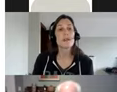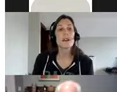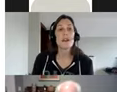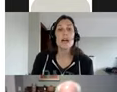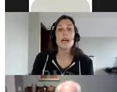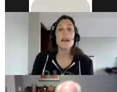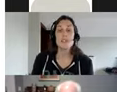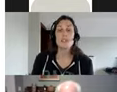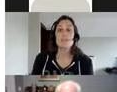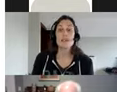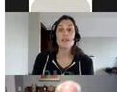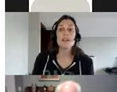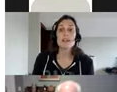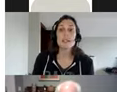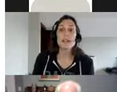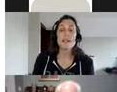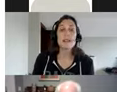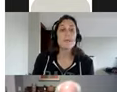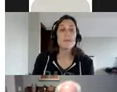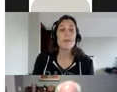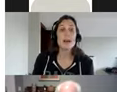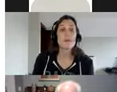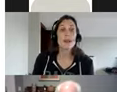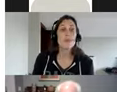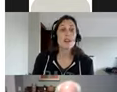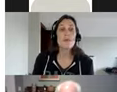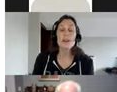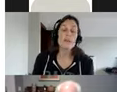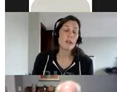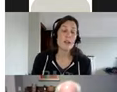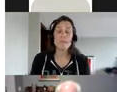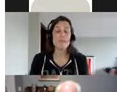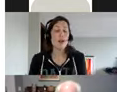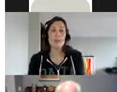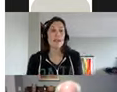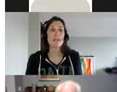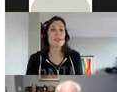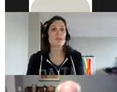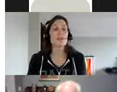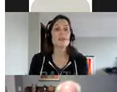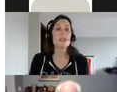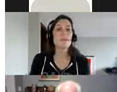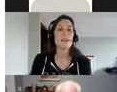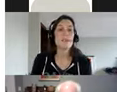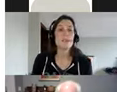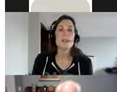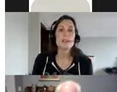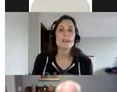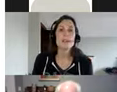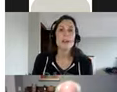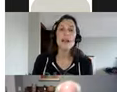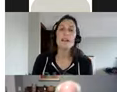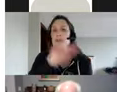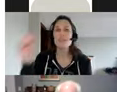Korea. And this is a really interesting idea. And we know that, you know, and on the plane, the shortest distance between two points